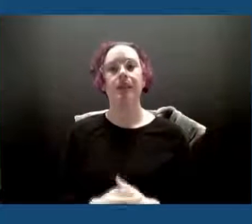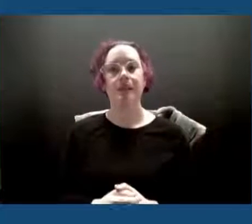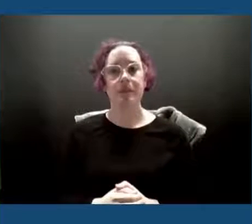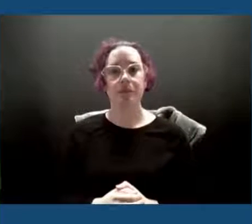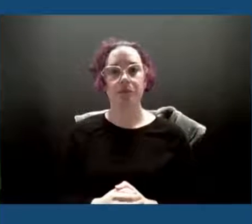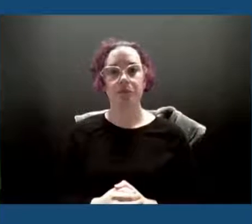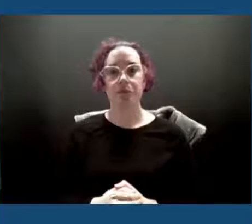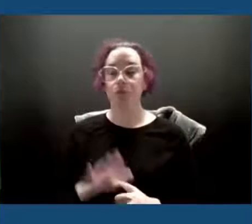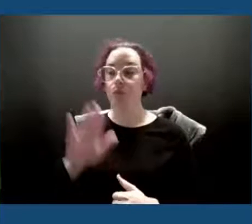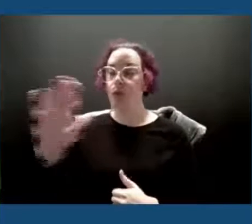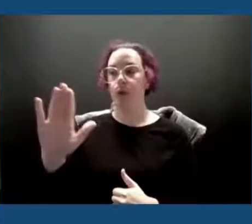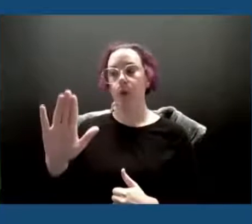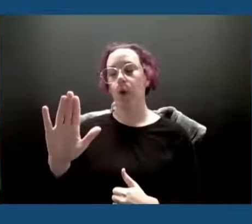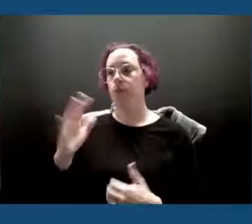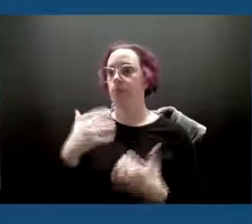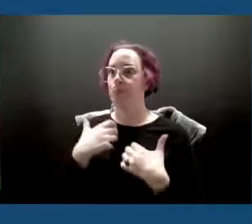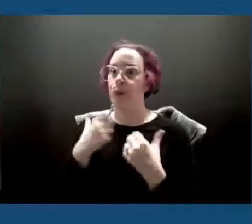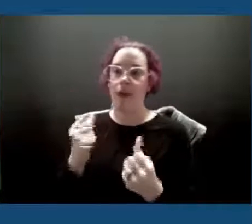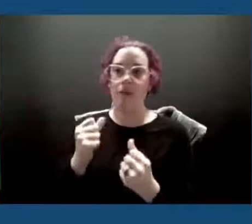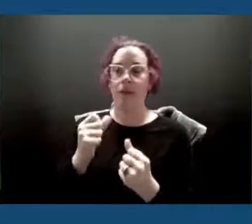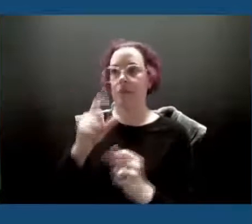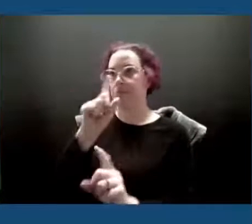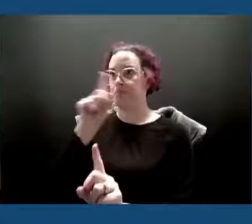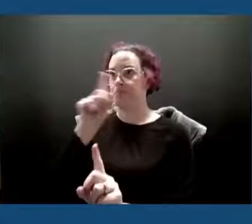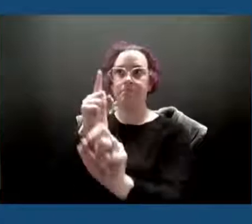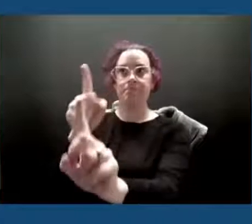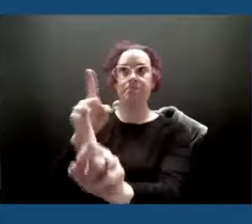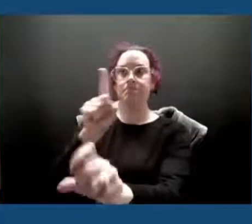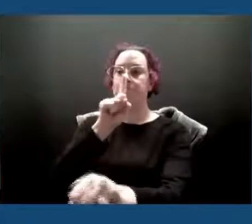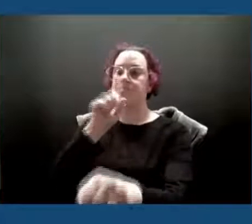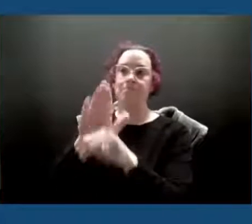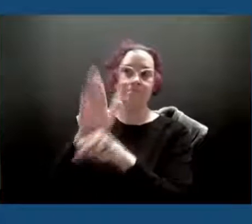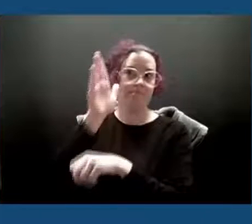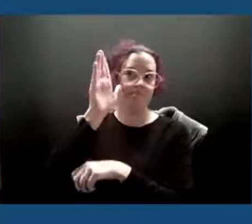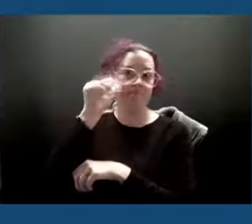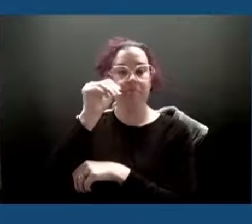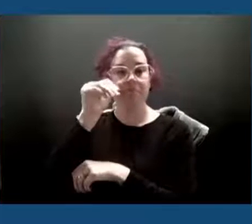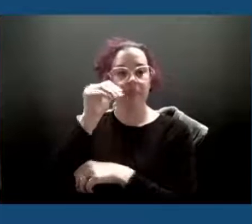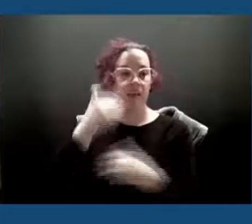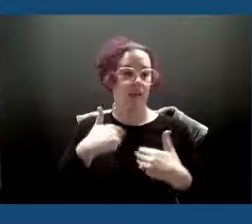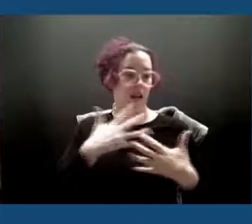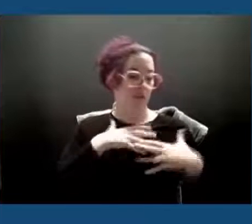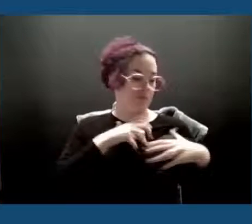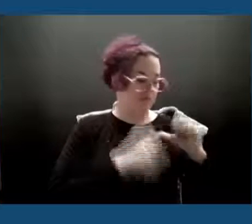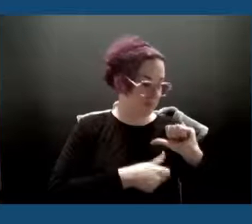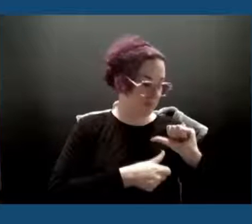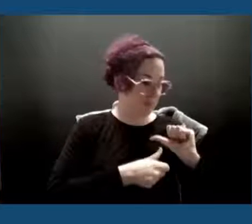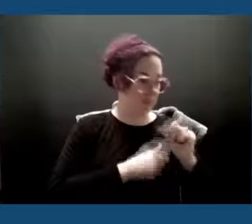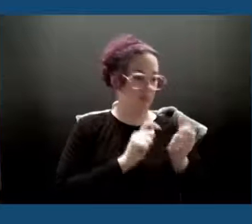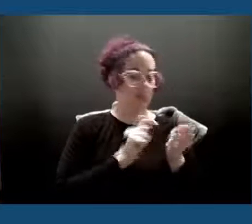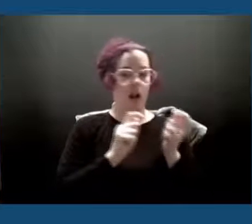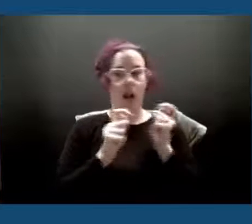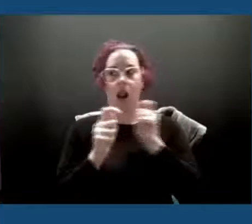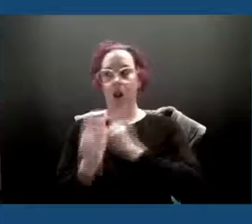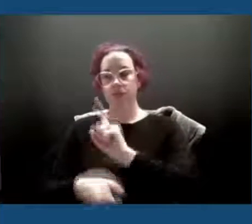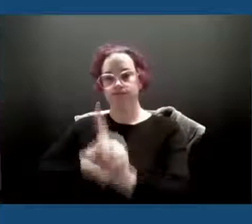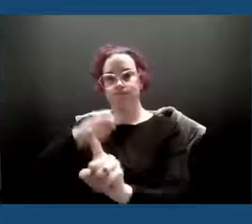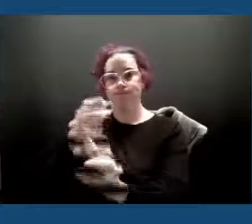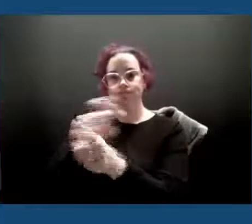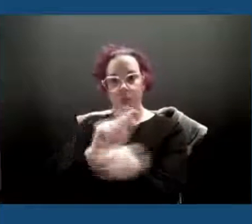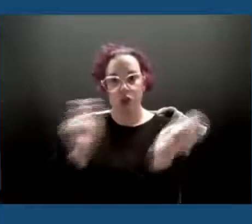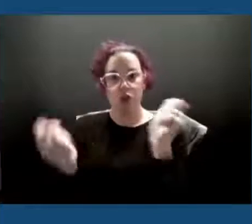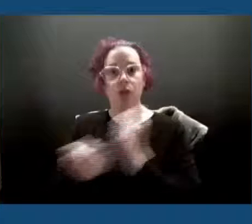your courage and determination to turn tragedy into change will